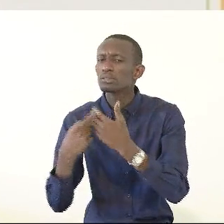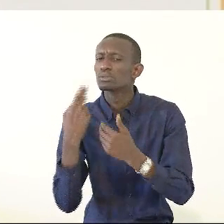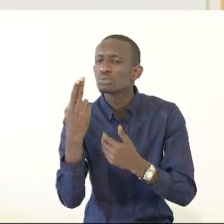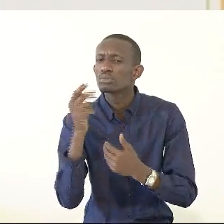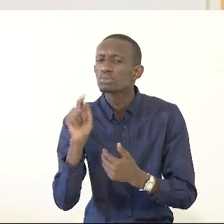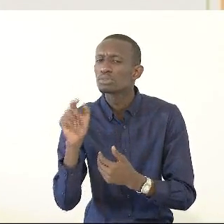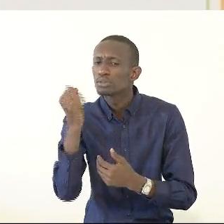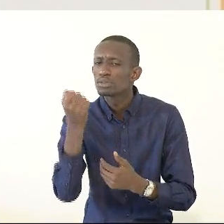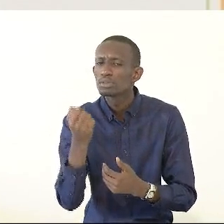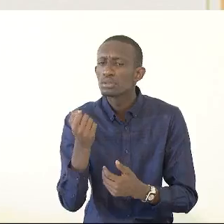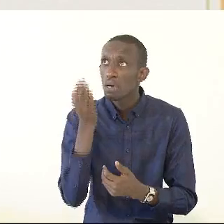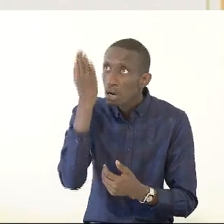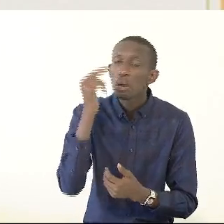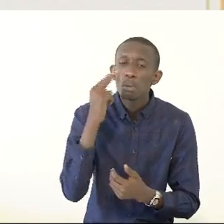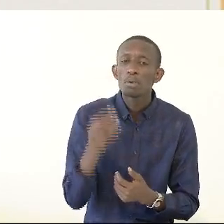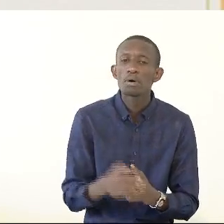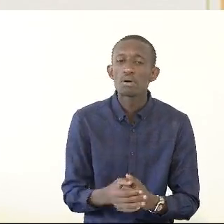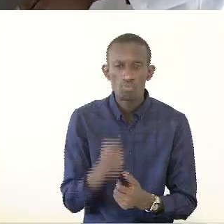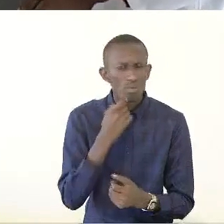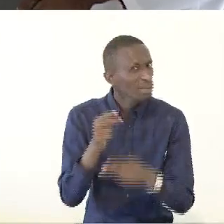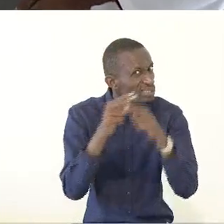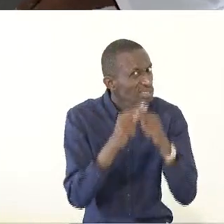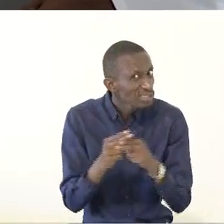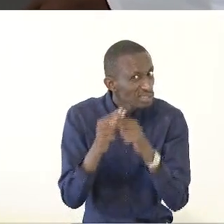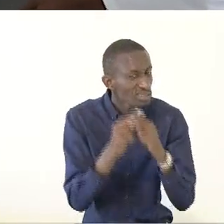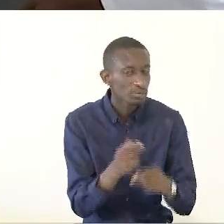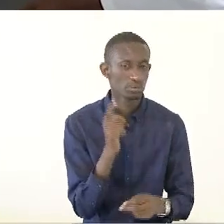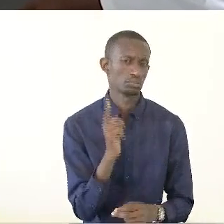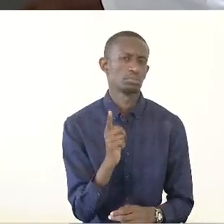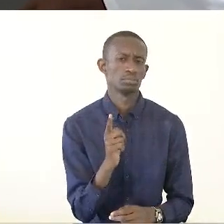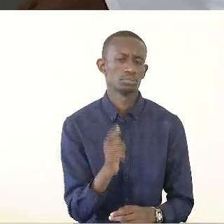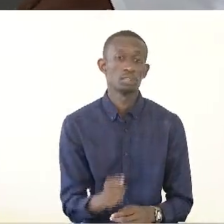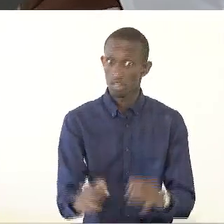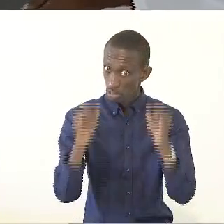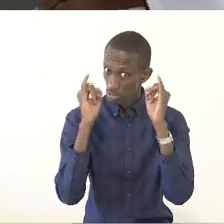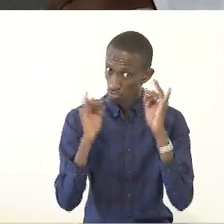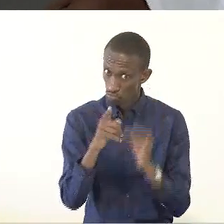2.5. This is where I want you to be very careful. In case you have